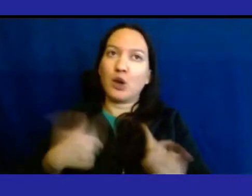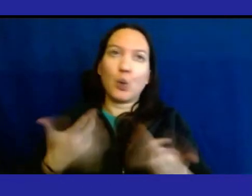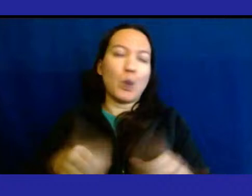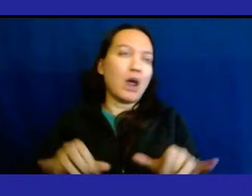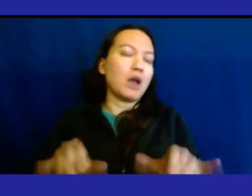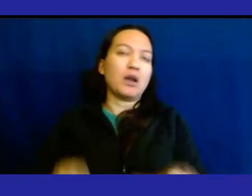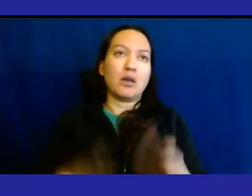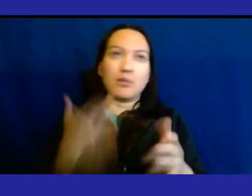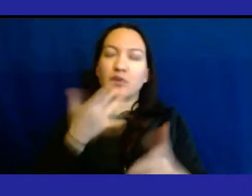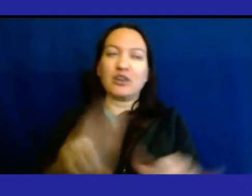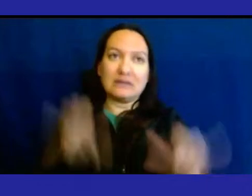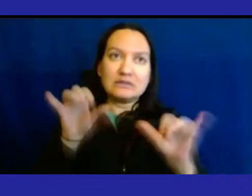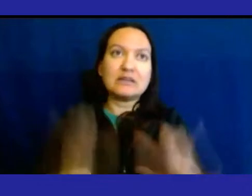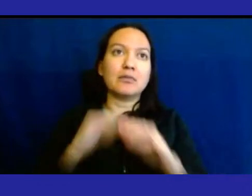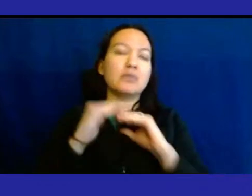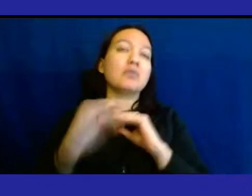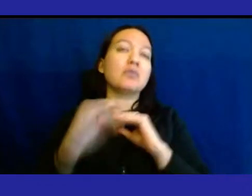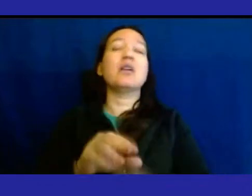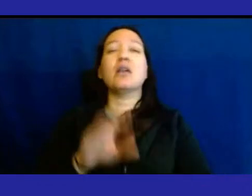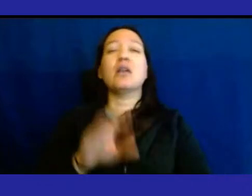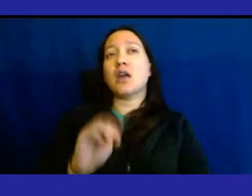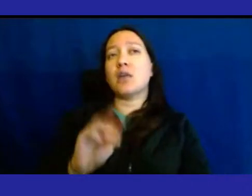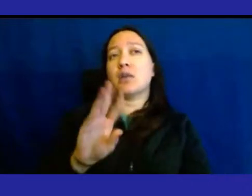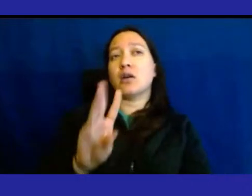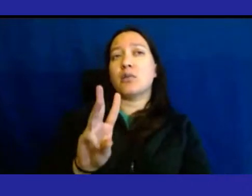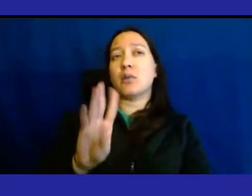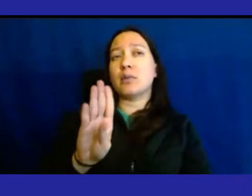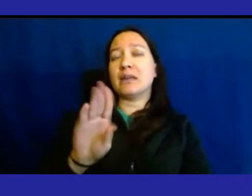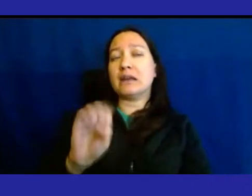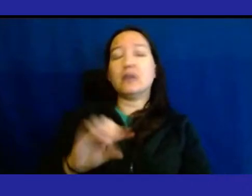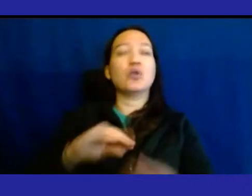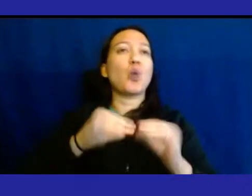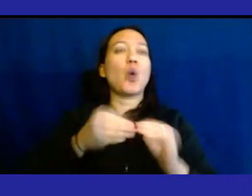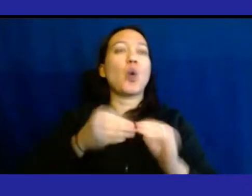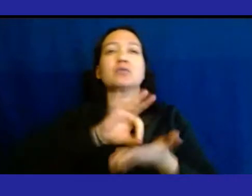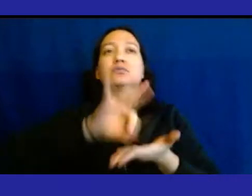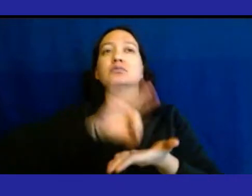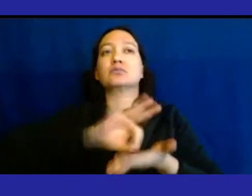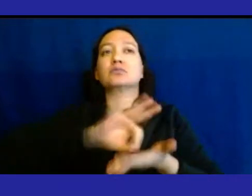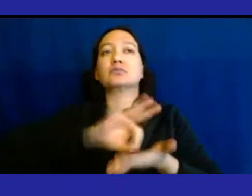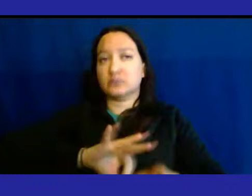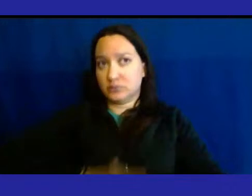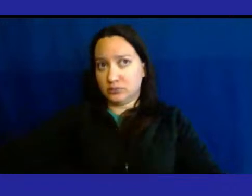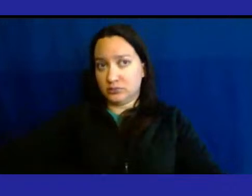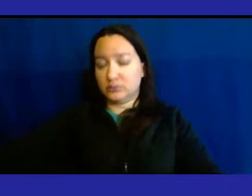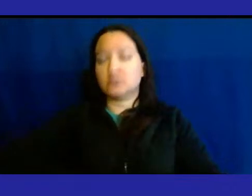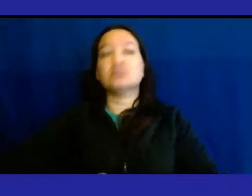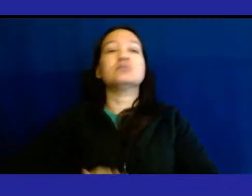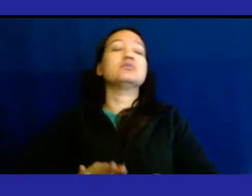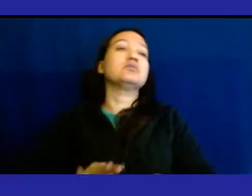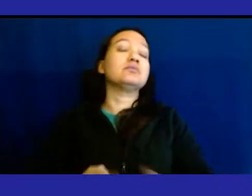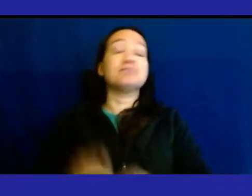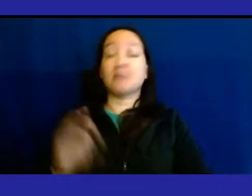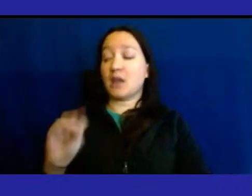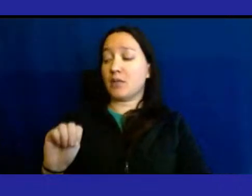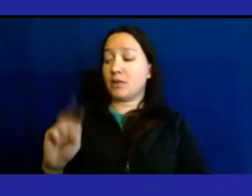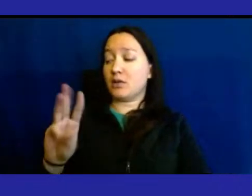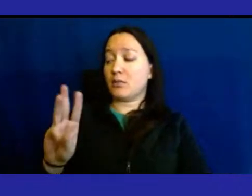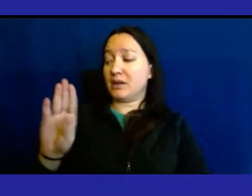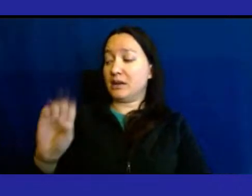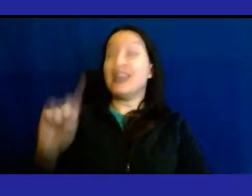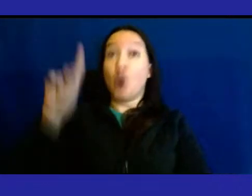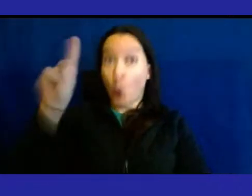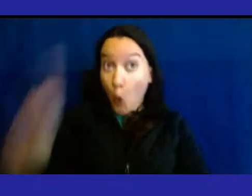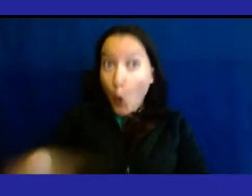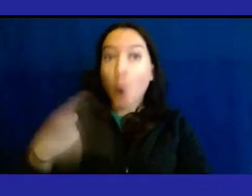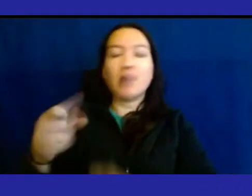So we have that MWBE as a quantitative scoring factor in the evaluation of solicitations. We also do MWBE only solicitations or